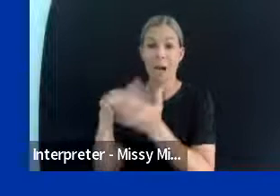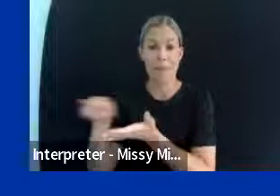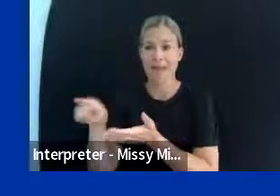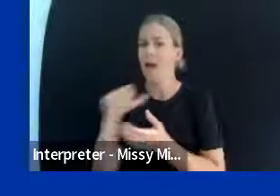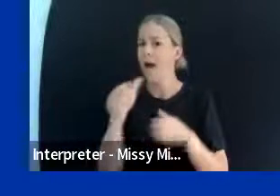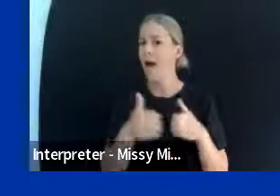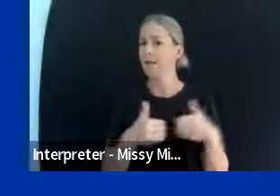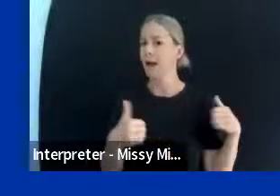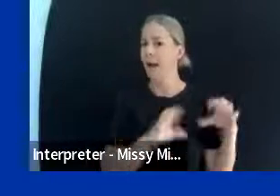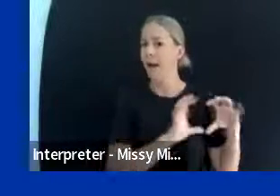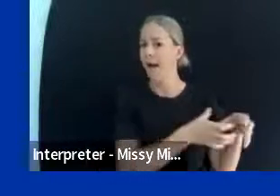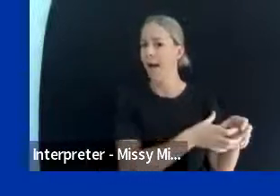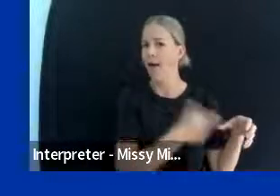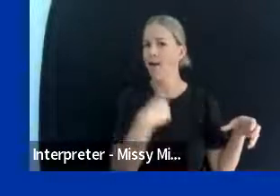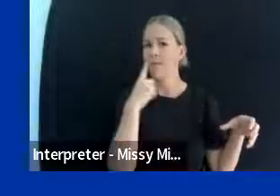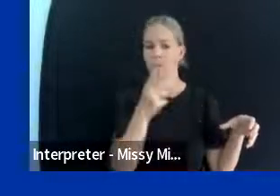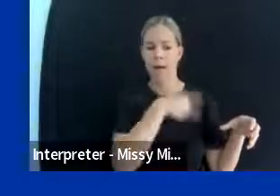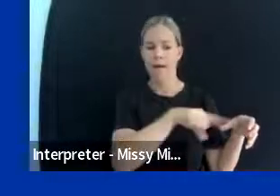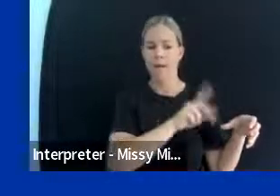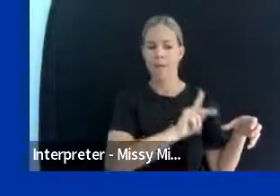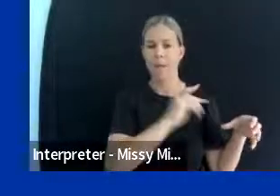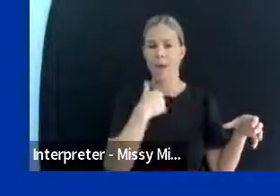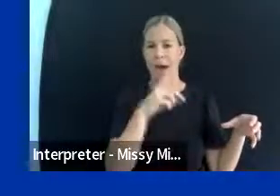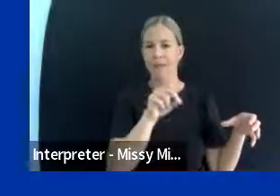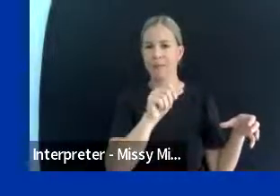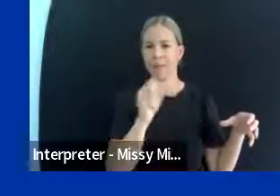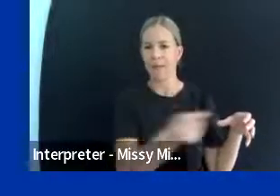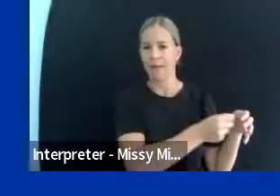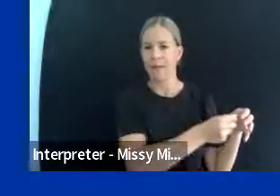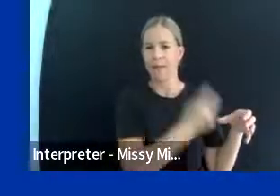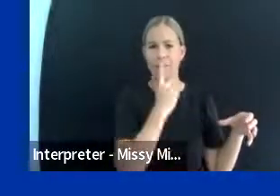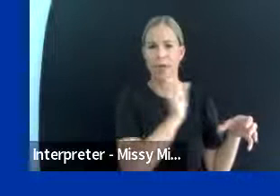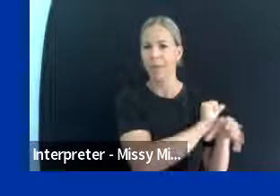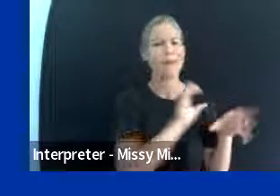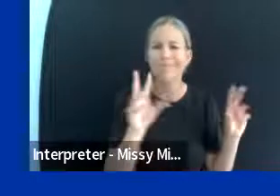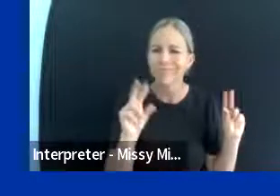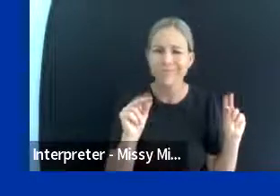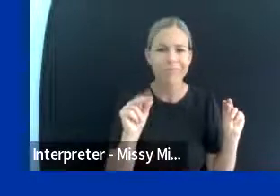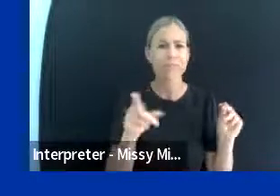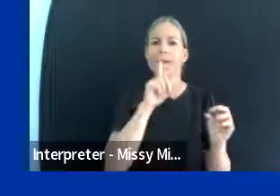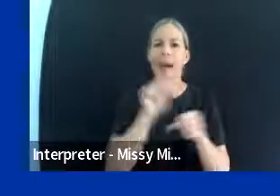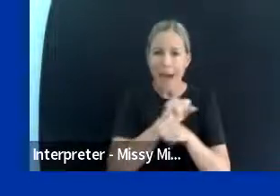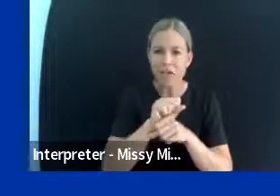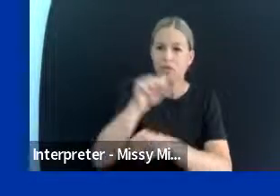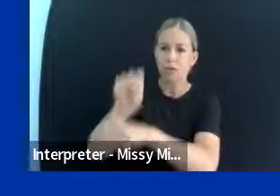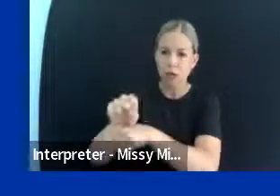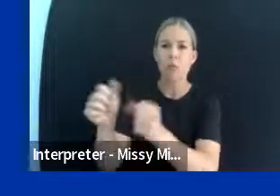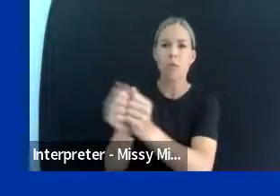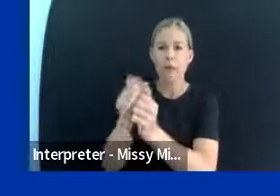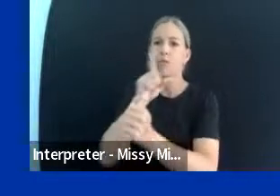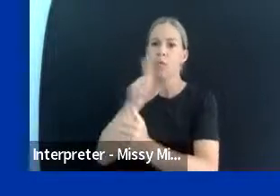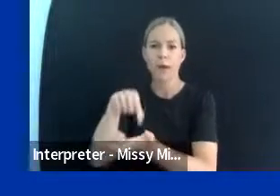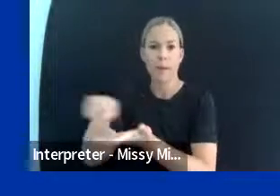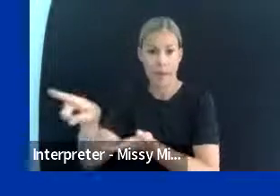that was created specifically for people with disabilities to be employed, but that meets these tenets of competitive integrated employment.